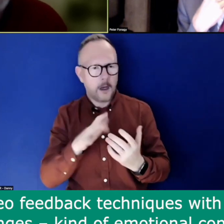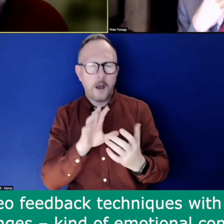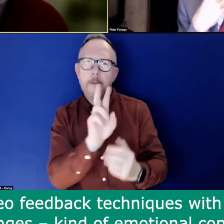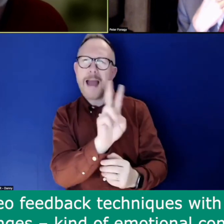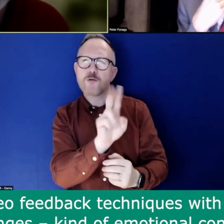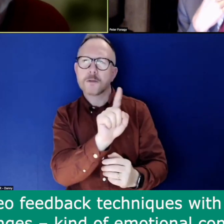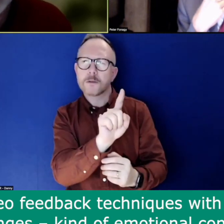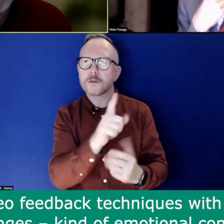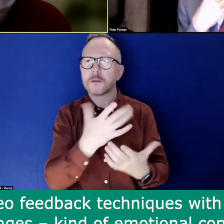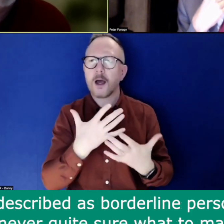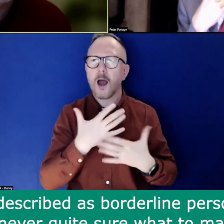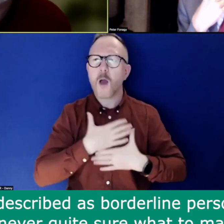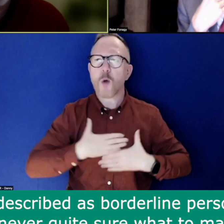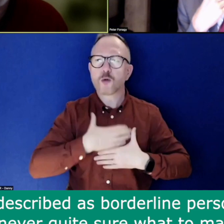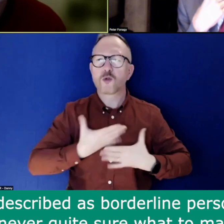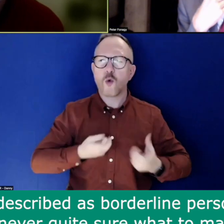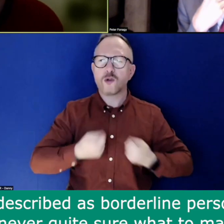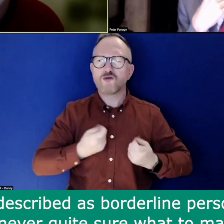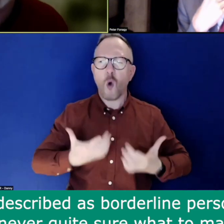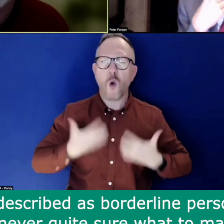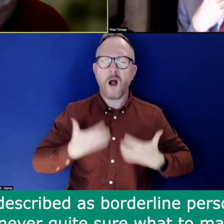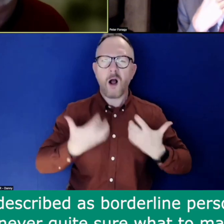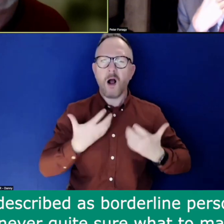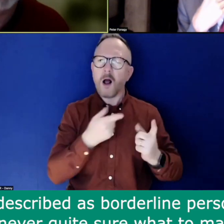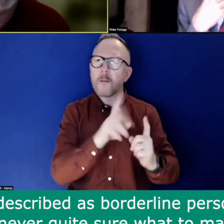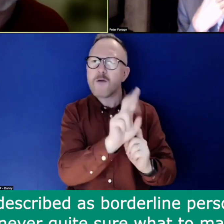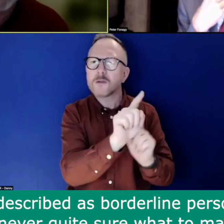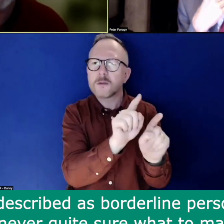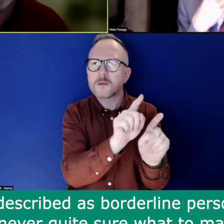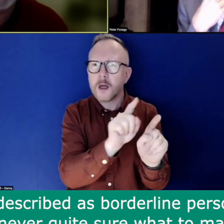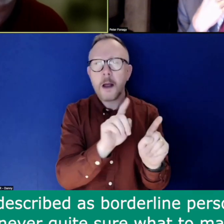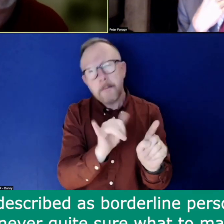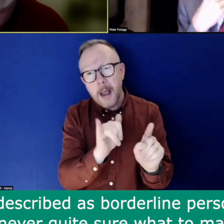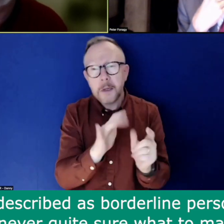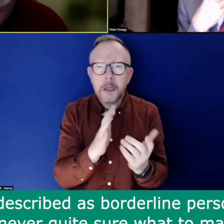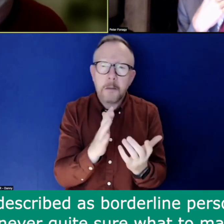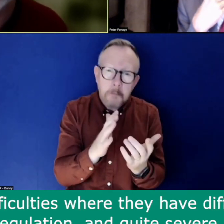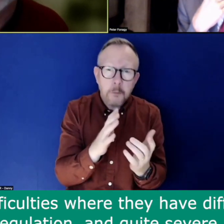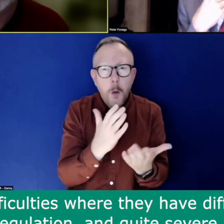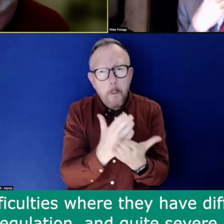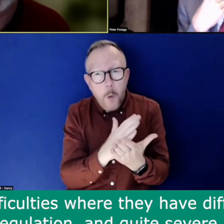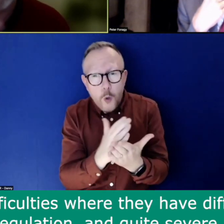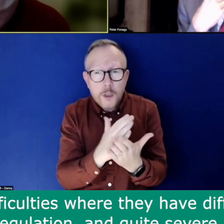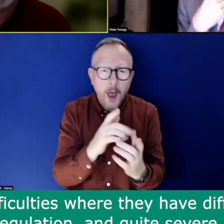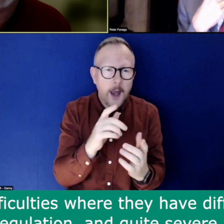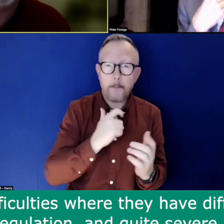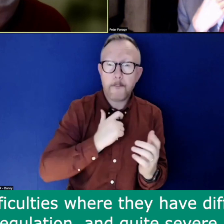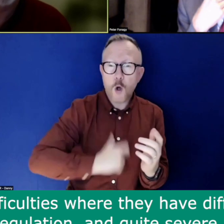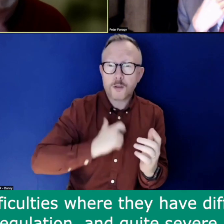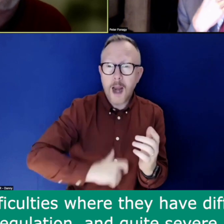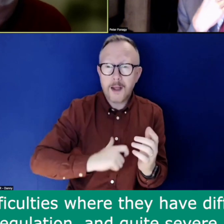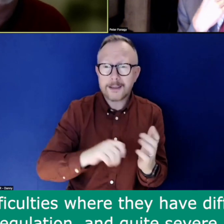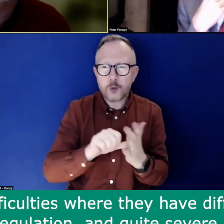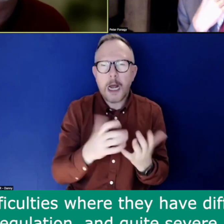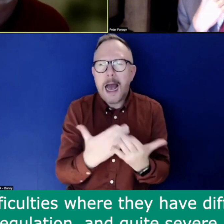kind of emotional control challenges. Sometimes we describe as kind of borderline personality disorder type challenges. I'm never quite sure what to make of that term, but